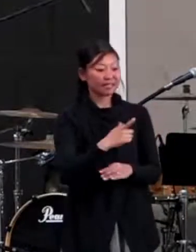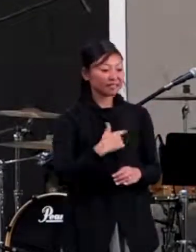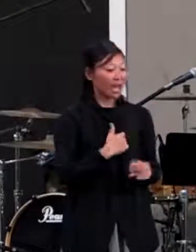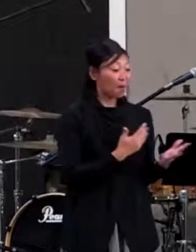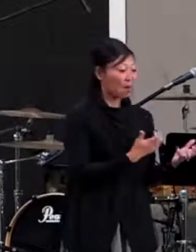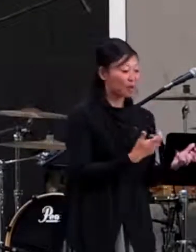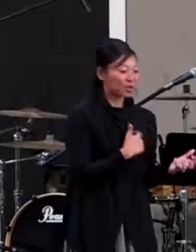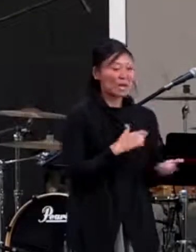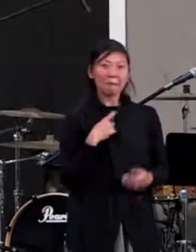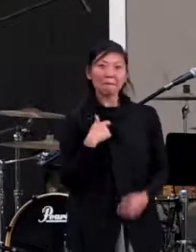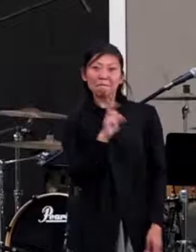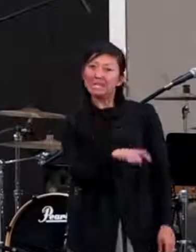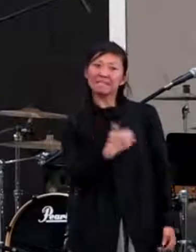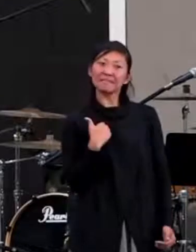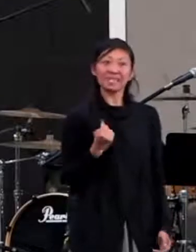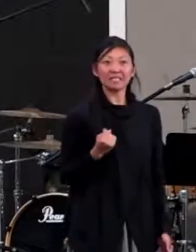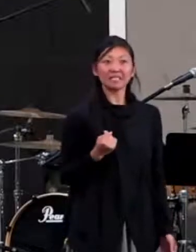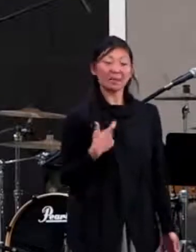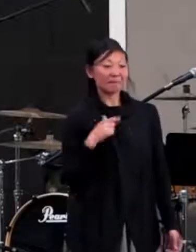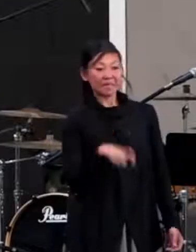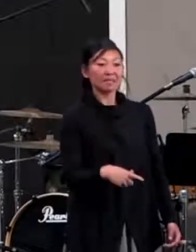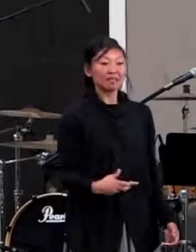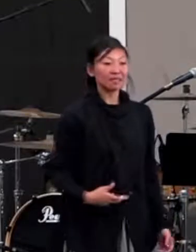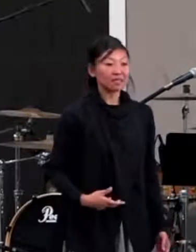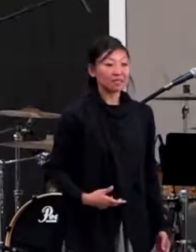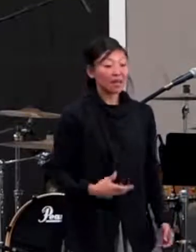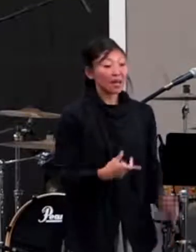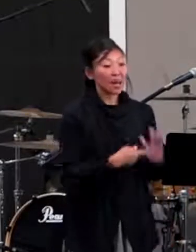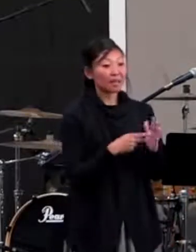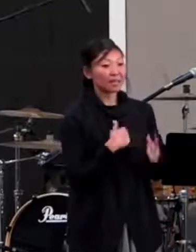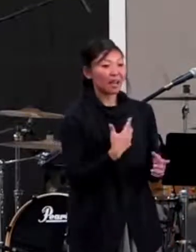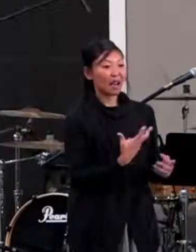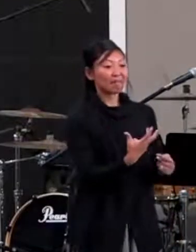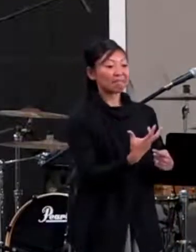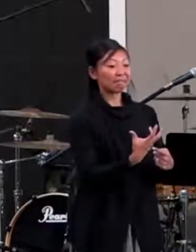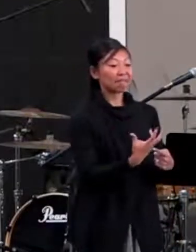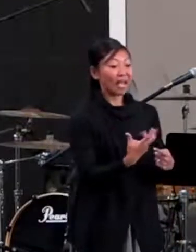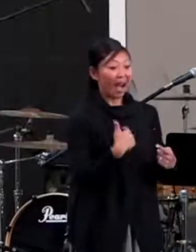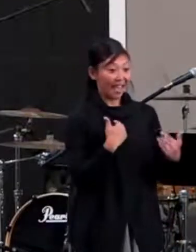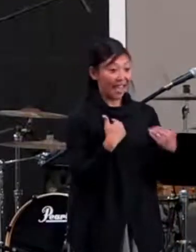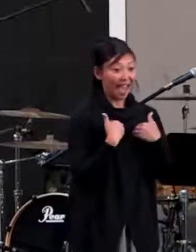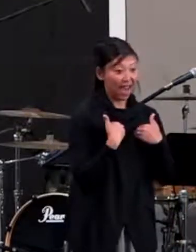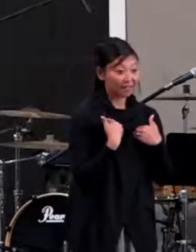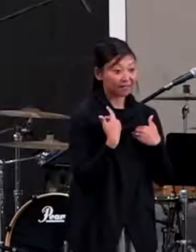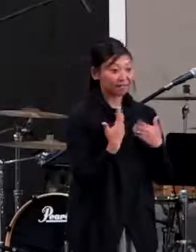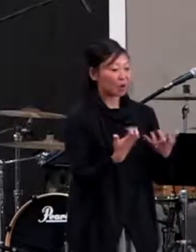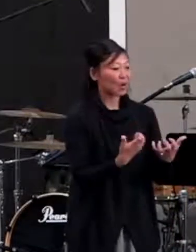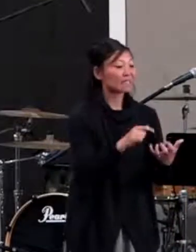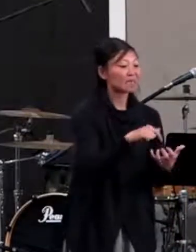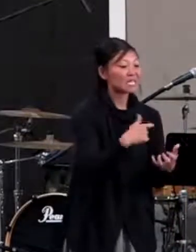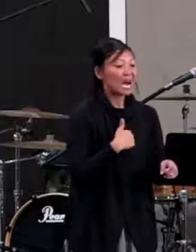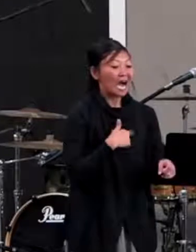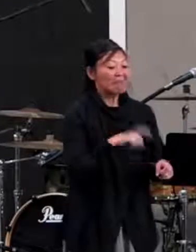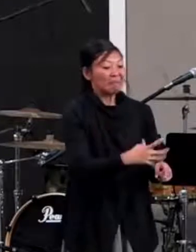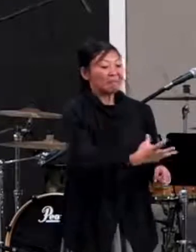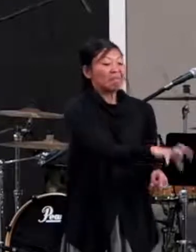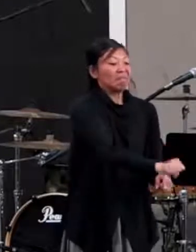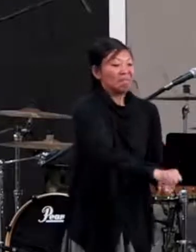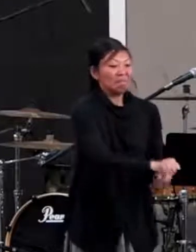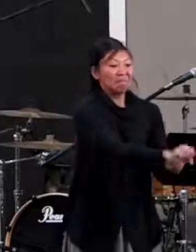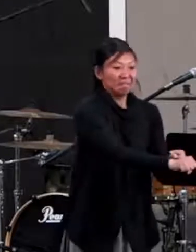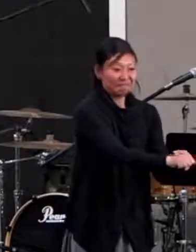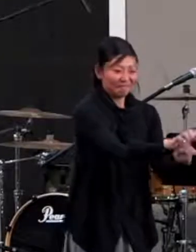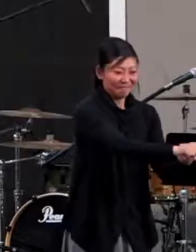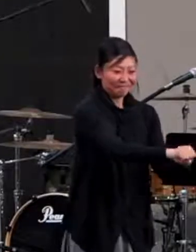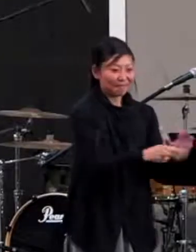must. Demand is beginning to close my fist over a often good desire. And when this happens,